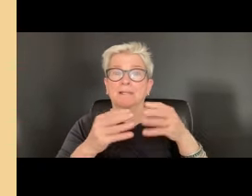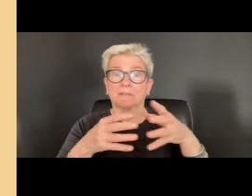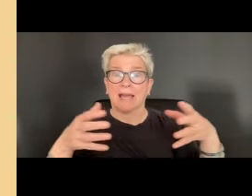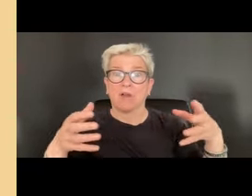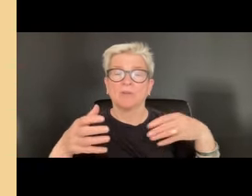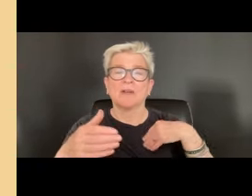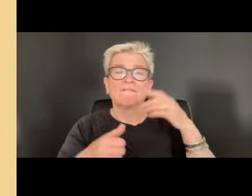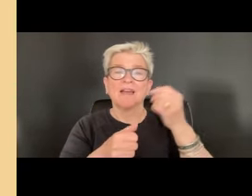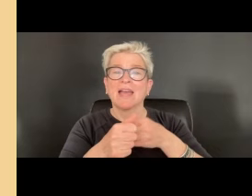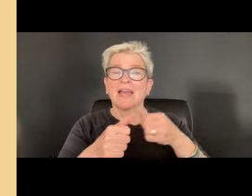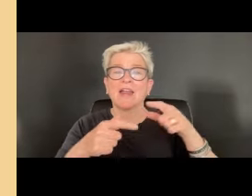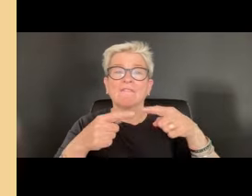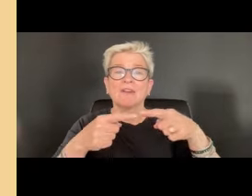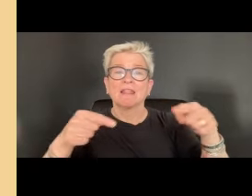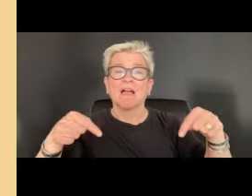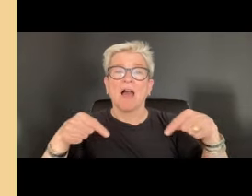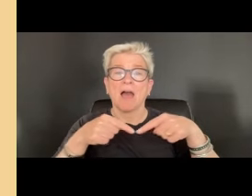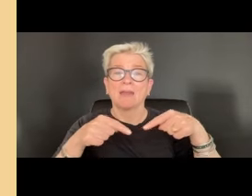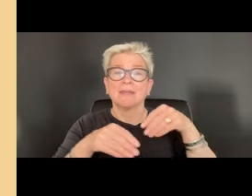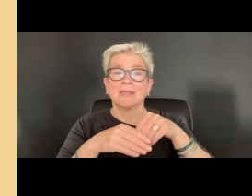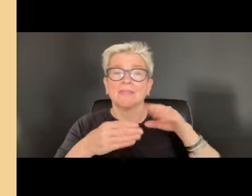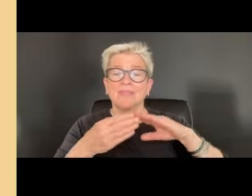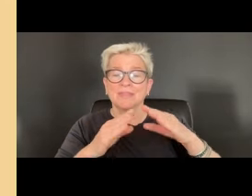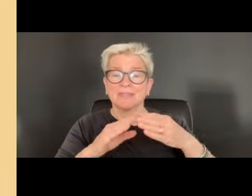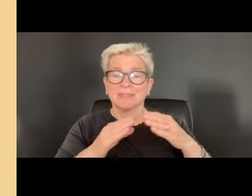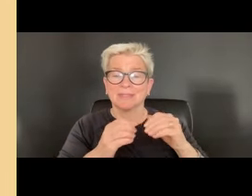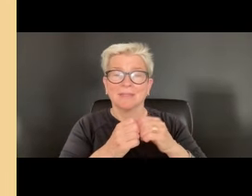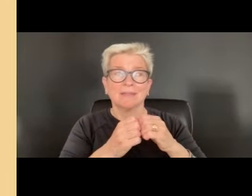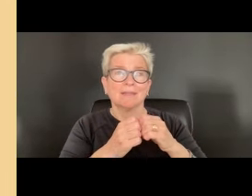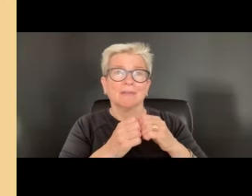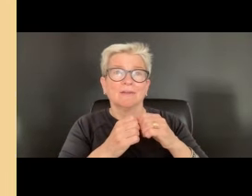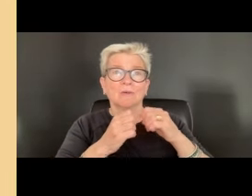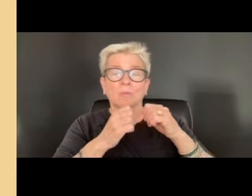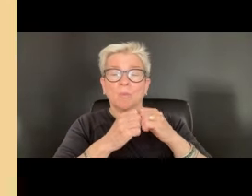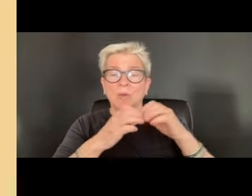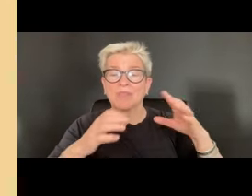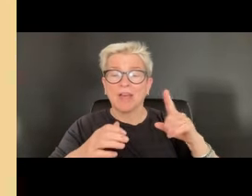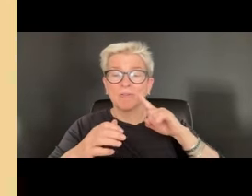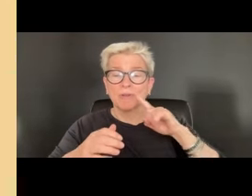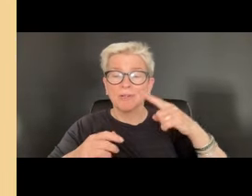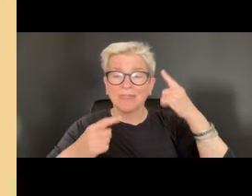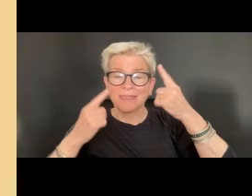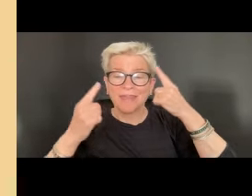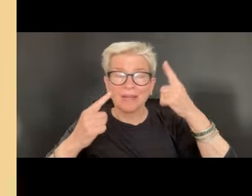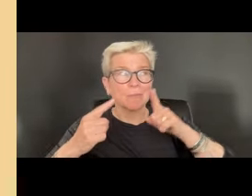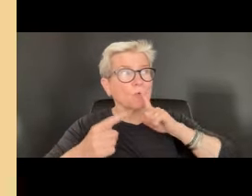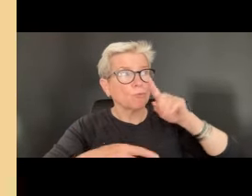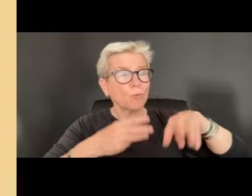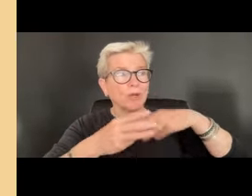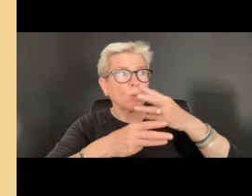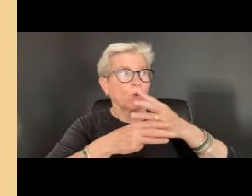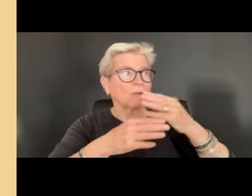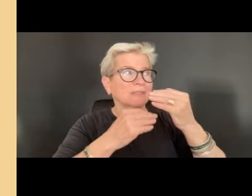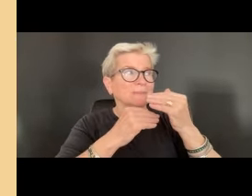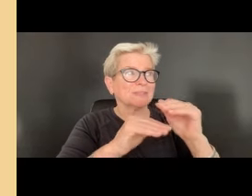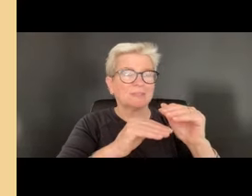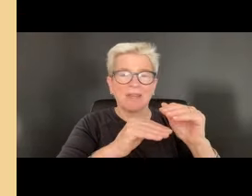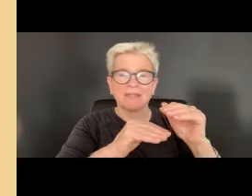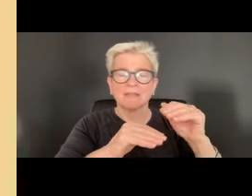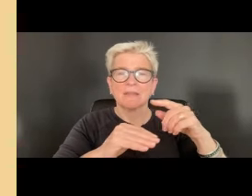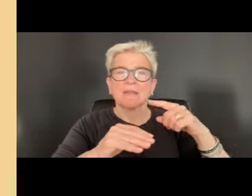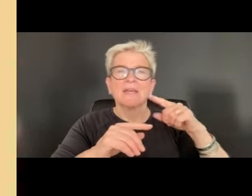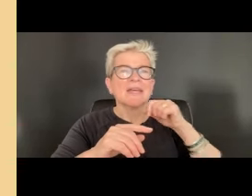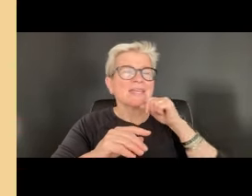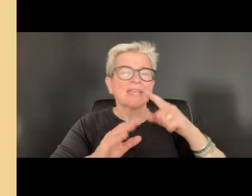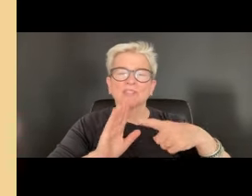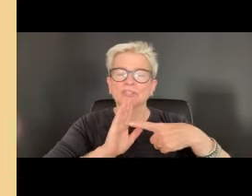every lot in the city without respect to any real world constraints, and does not reflect the amount of growth that the